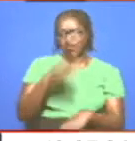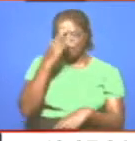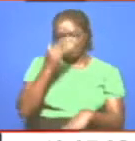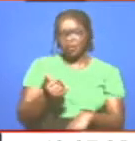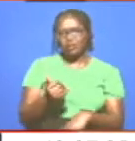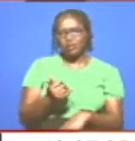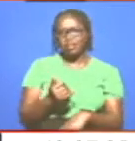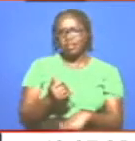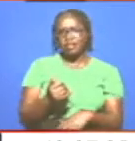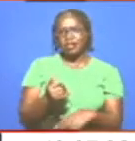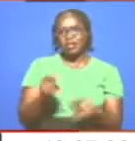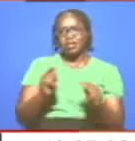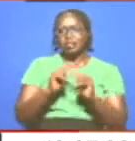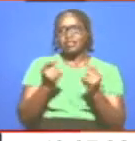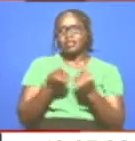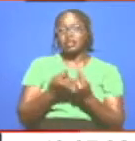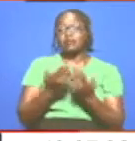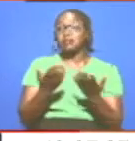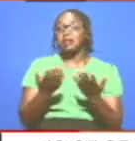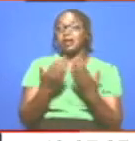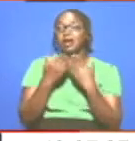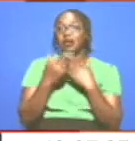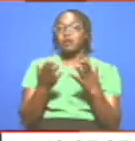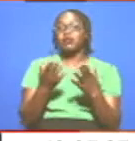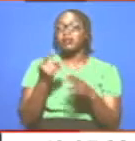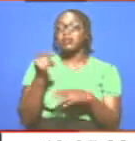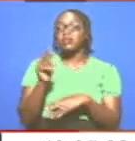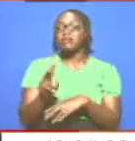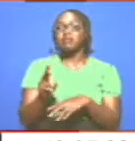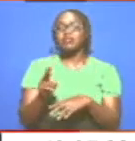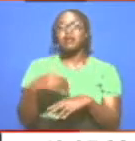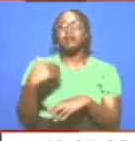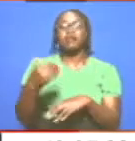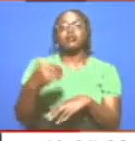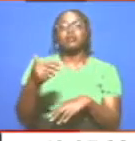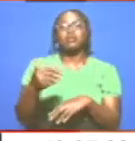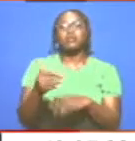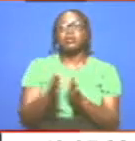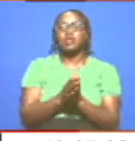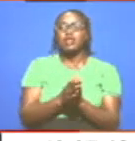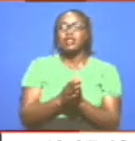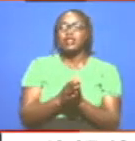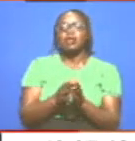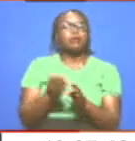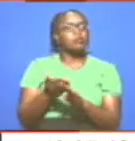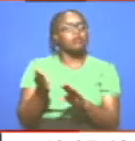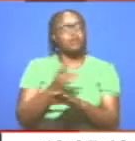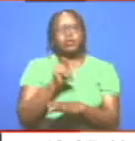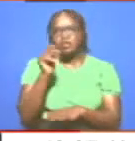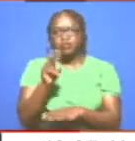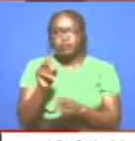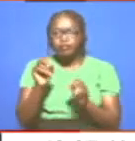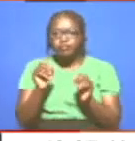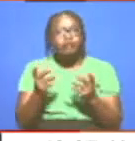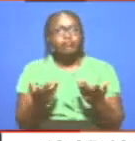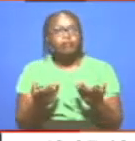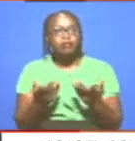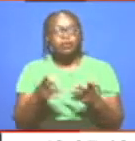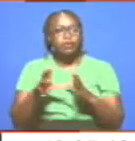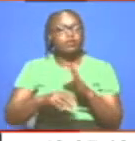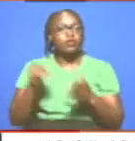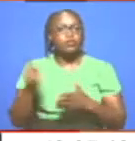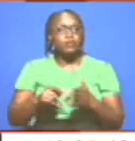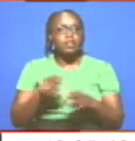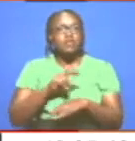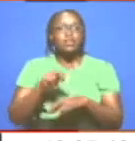not there on TV every now and then, not like before, yeah? Before, whenever we put our TV on, once in a month, you will find your national